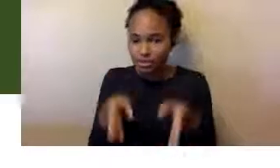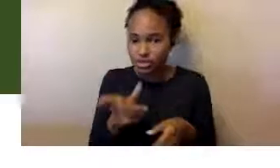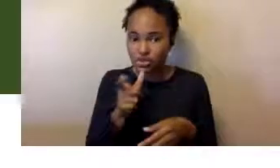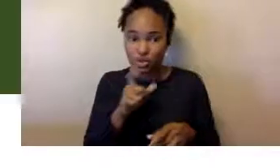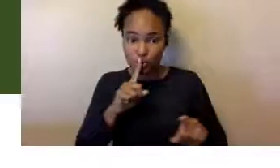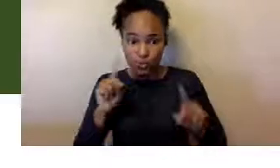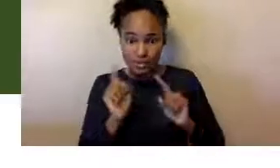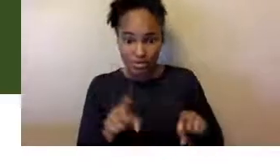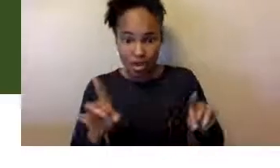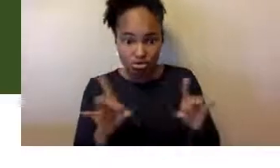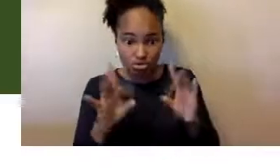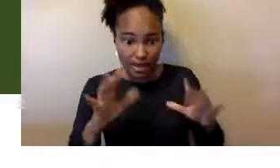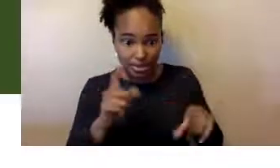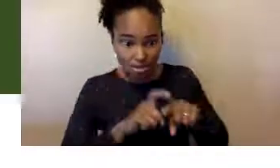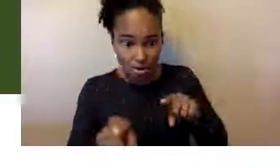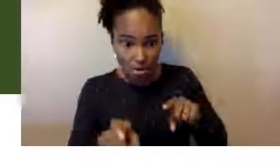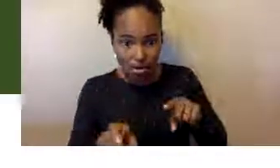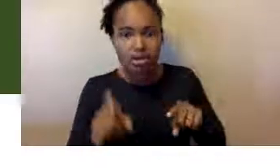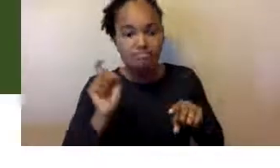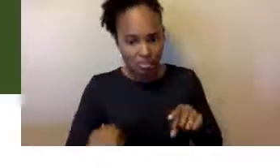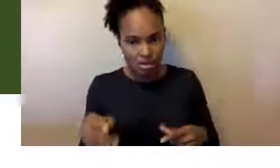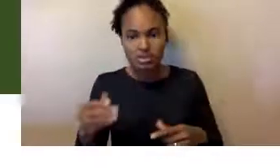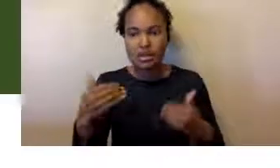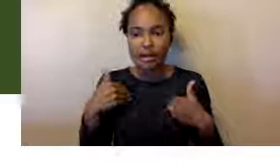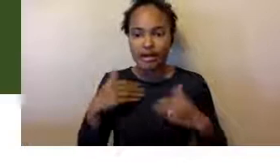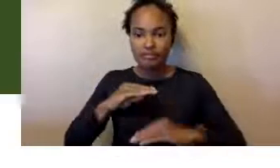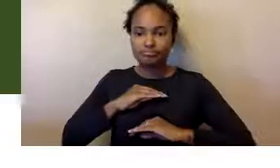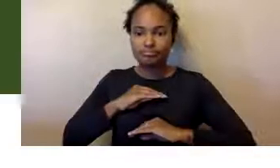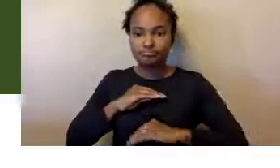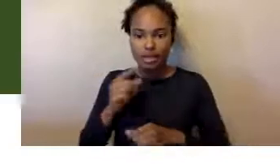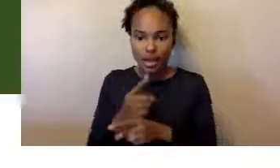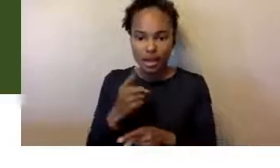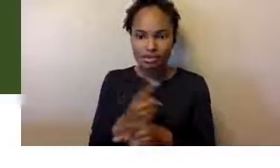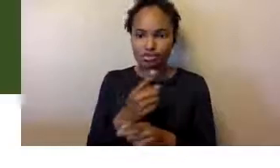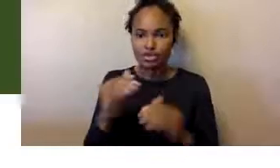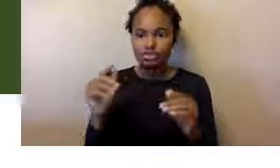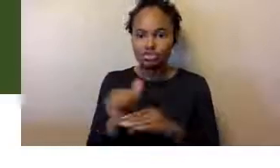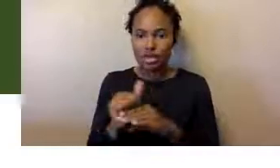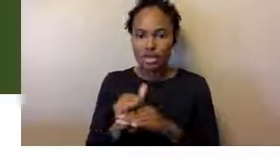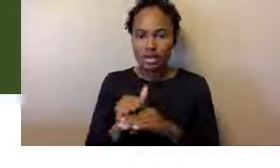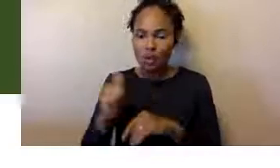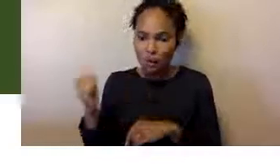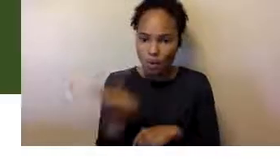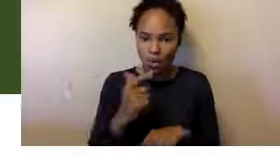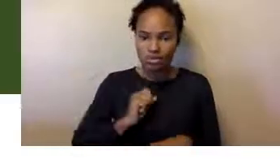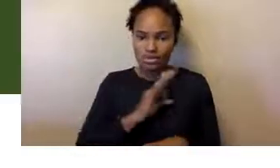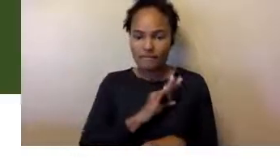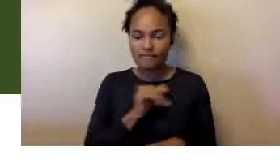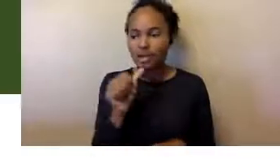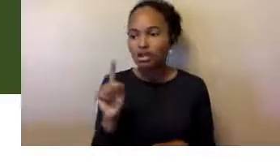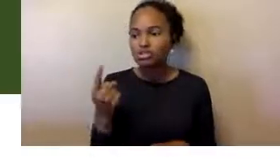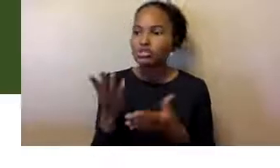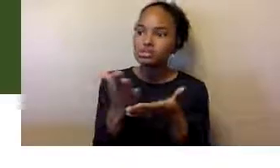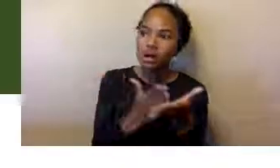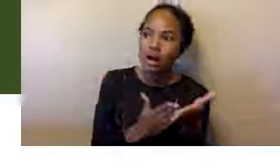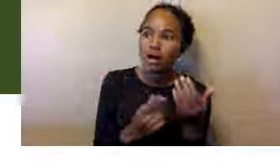crisis call has adequate training. And that's all staff, not just certain individuals, but everyone